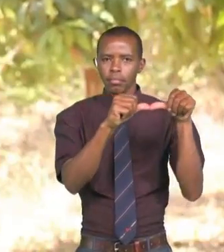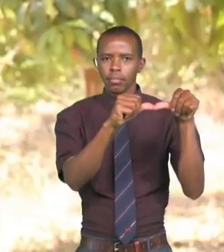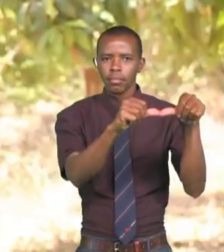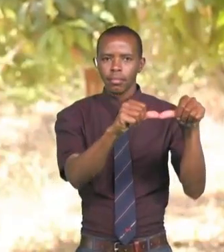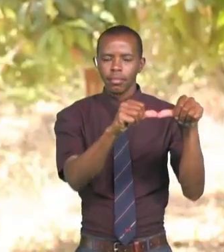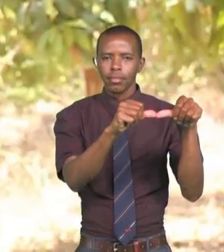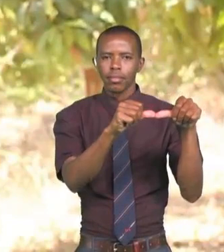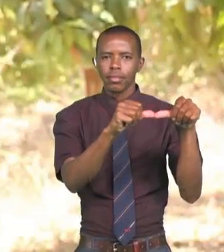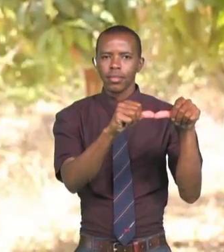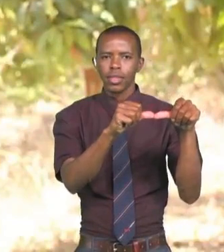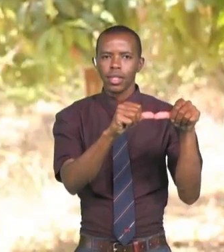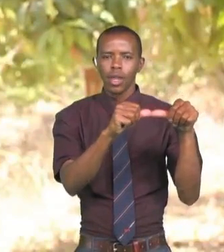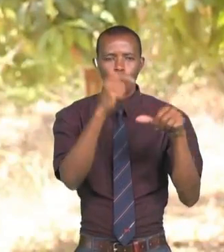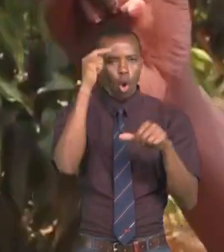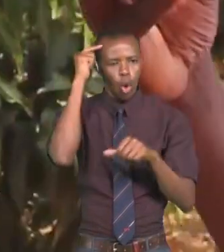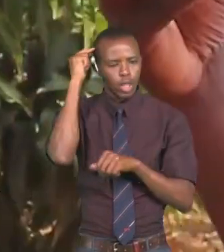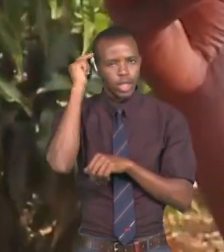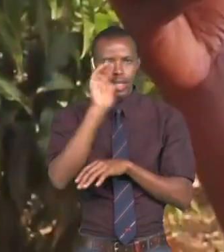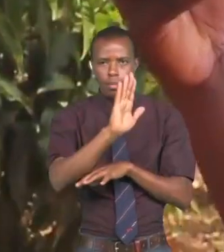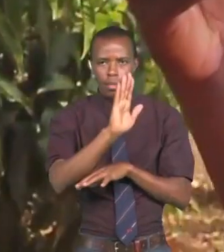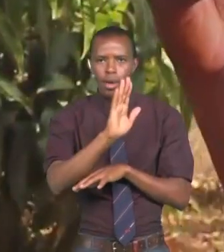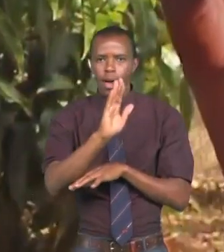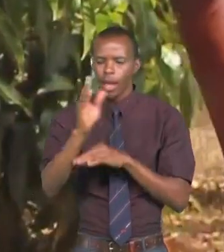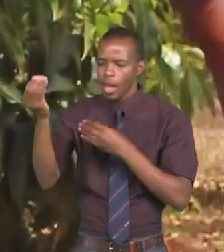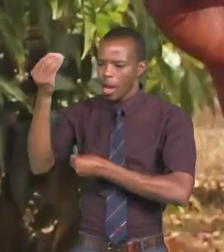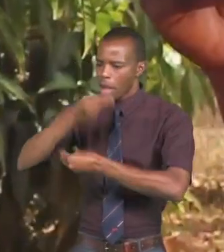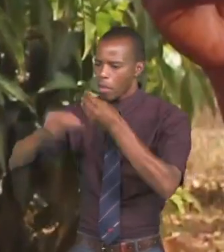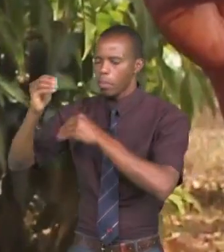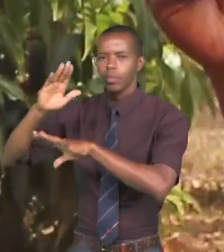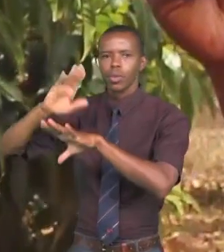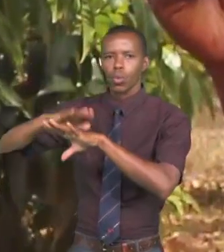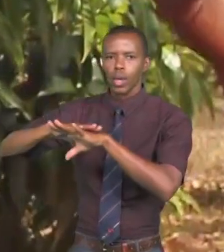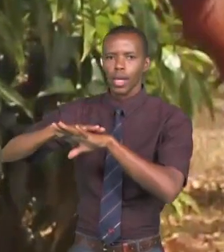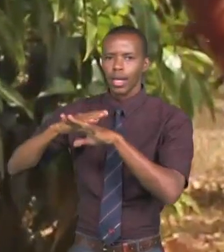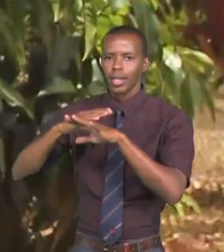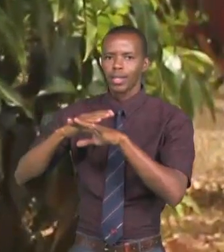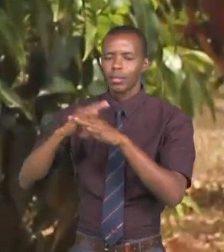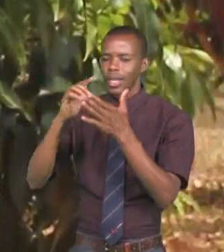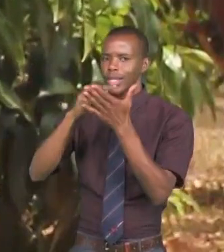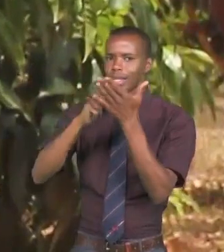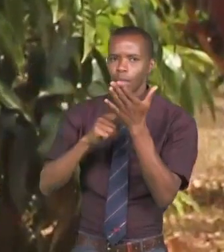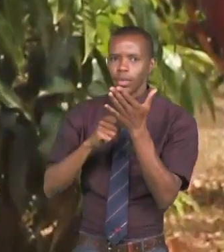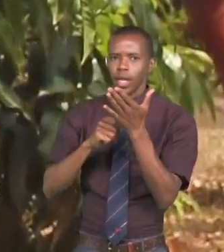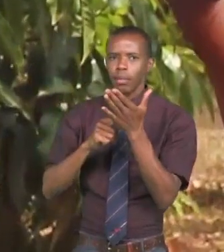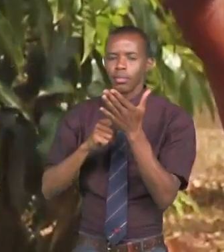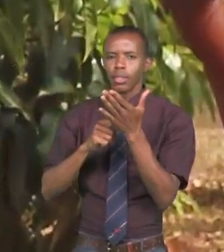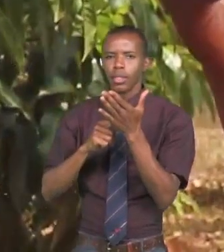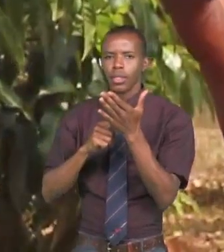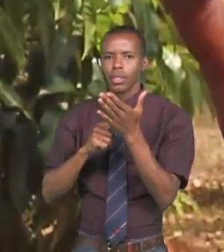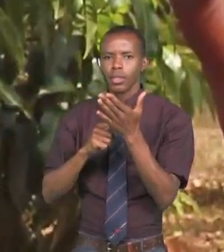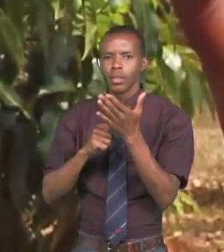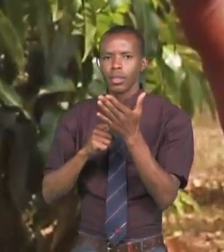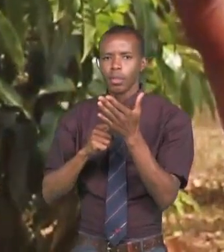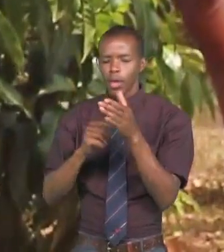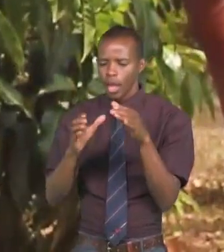their originality. Alikuwa ananunua vizuri sana. Ya hata saa ingine ilikuwa inaenda wako na